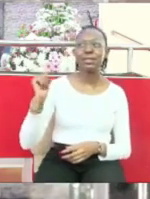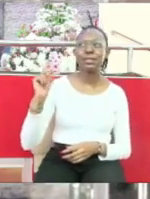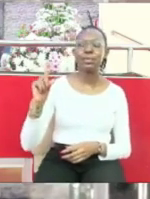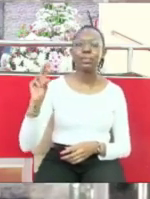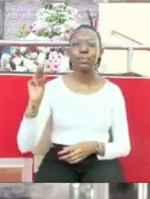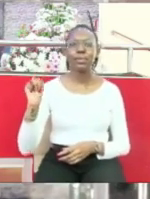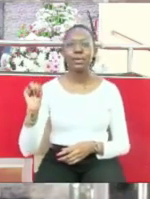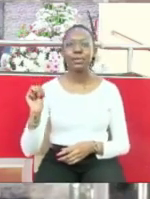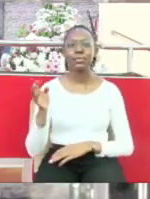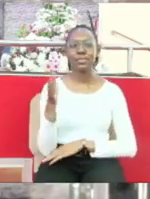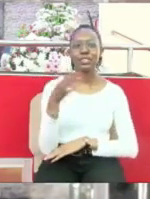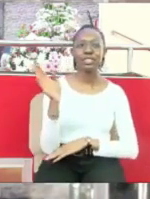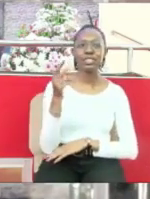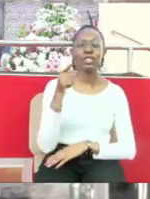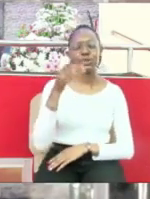pale.